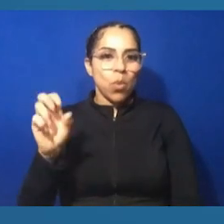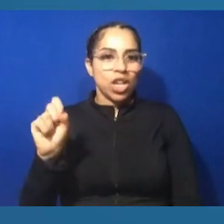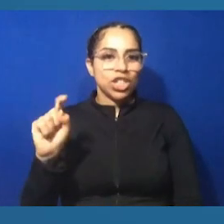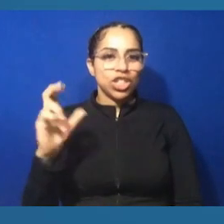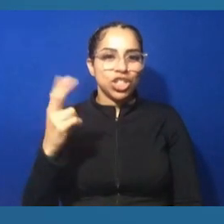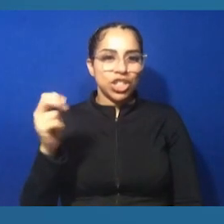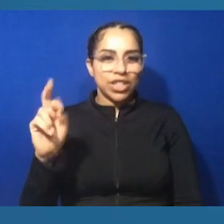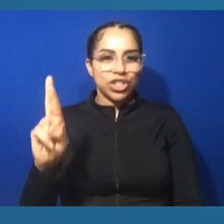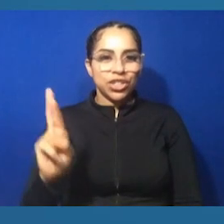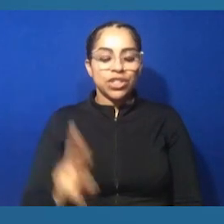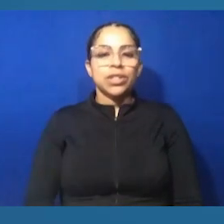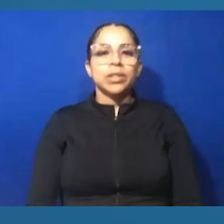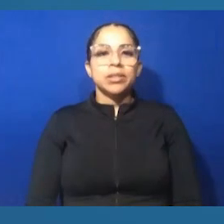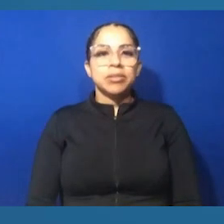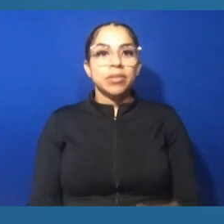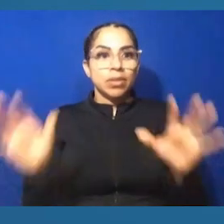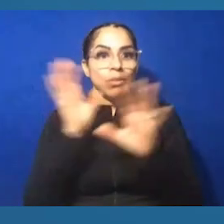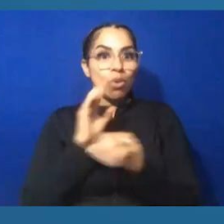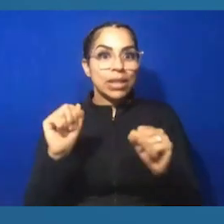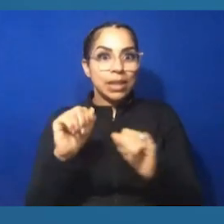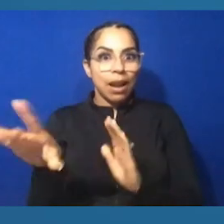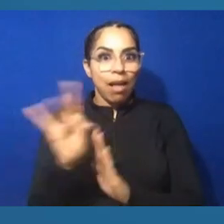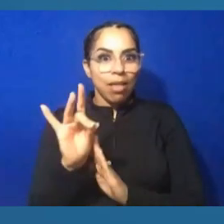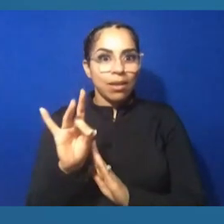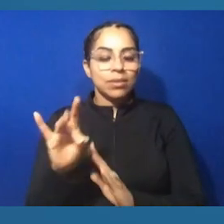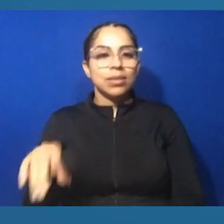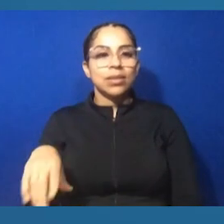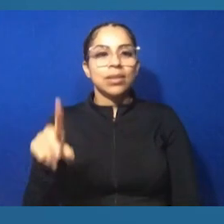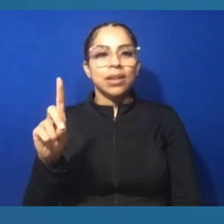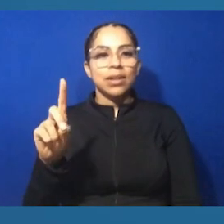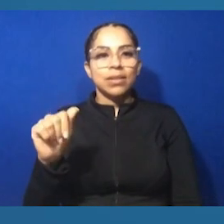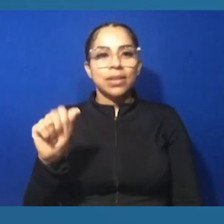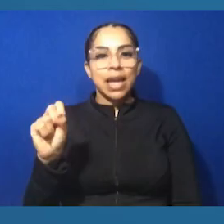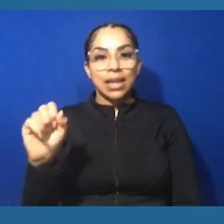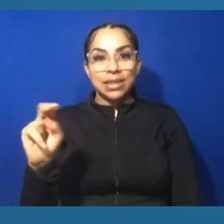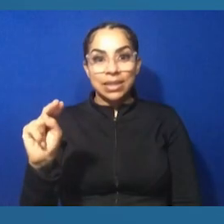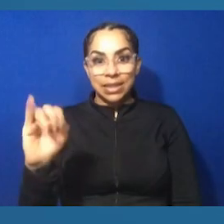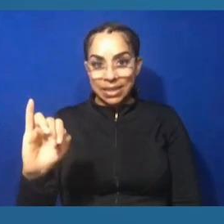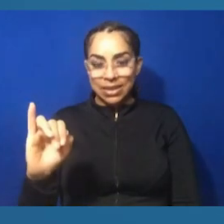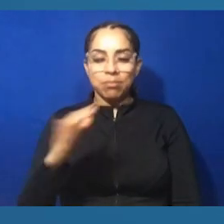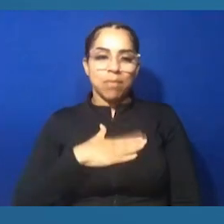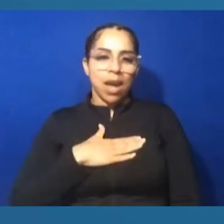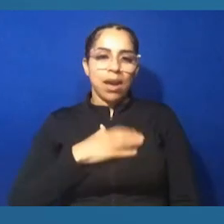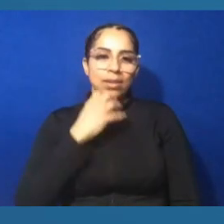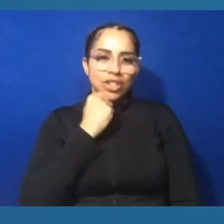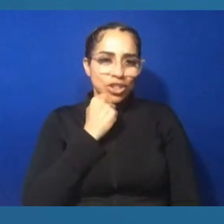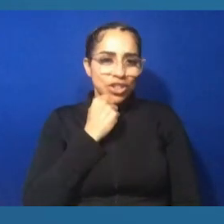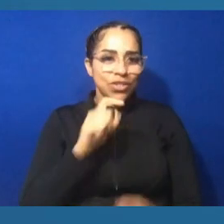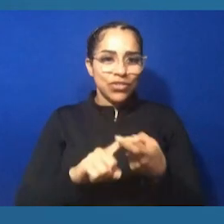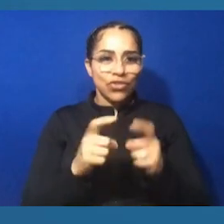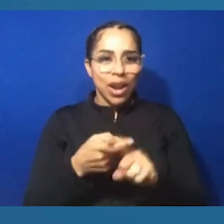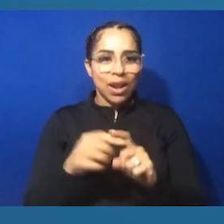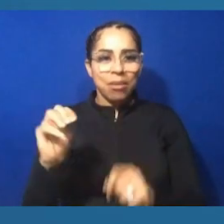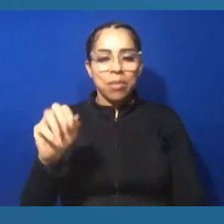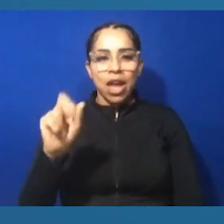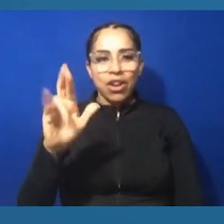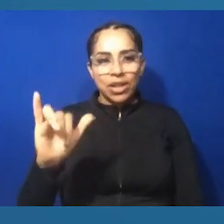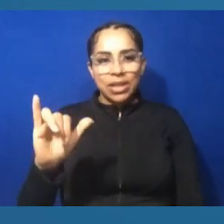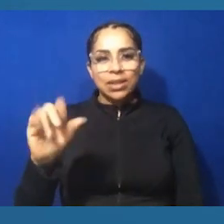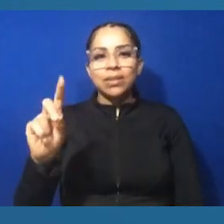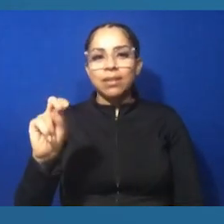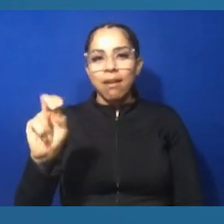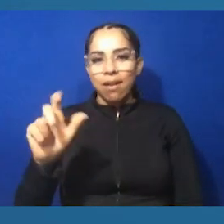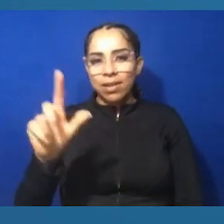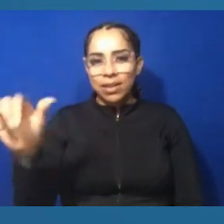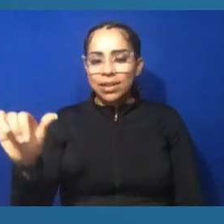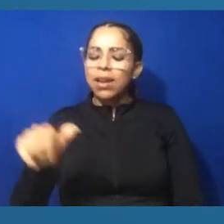the president-elect of DASNY, my dear friend Mary Pat Donnelly. And then others as well